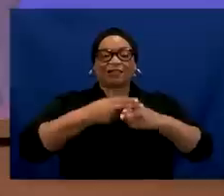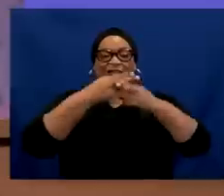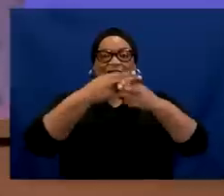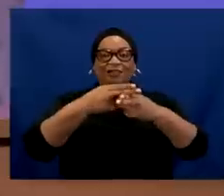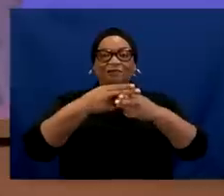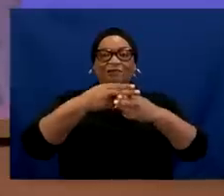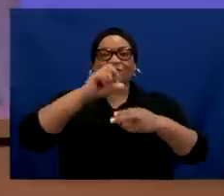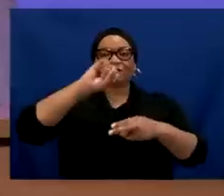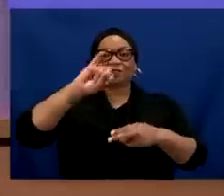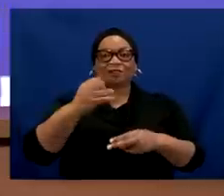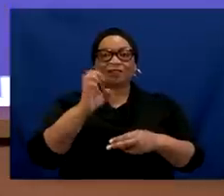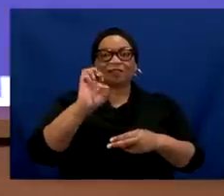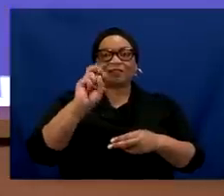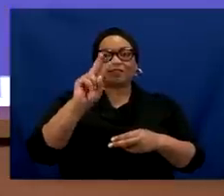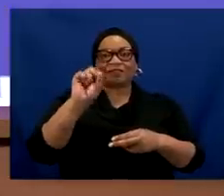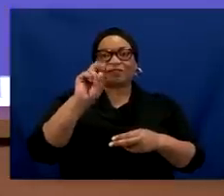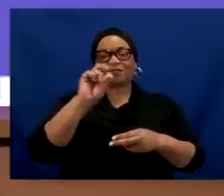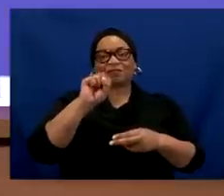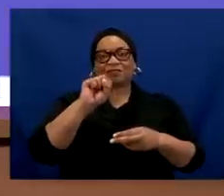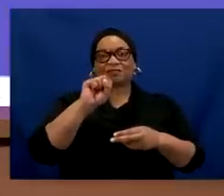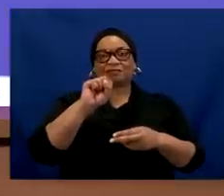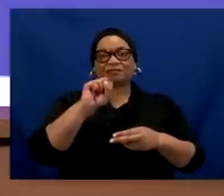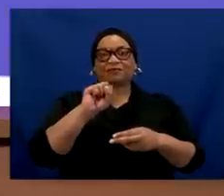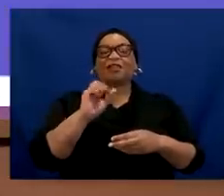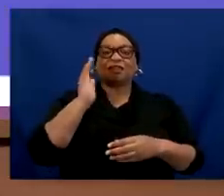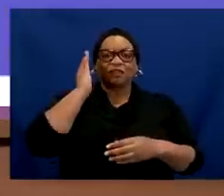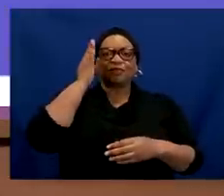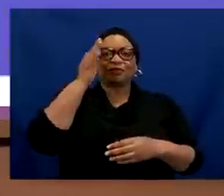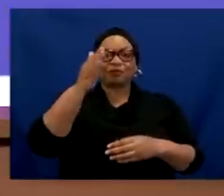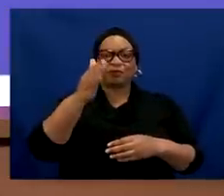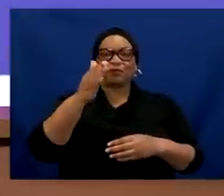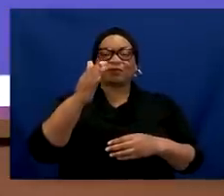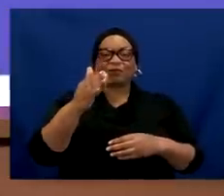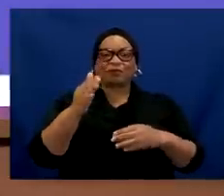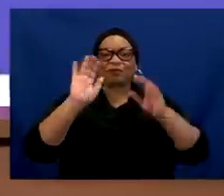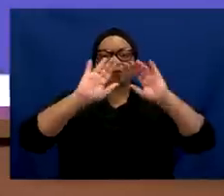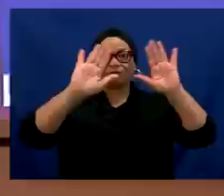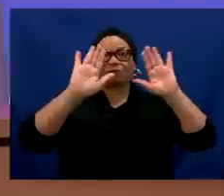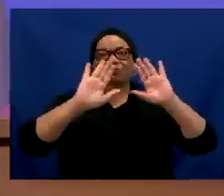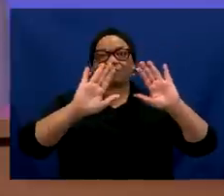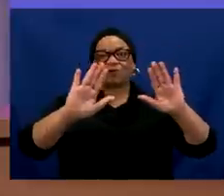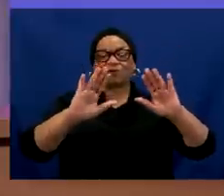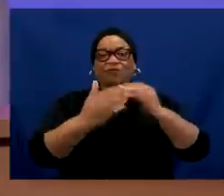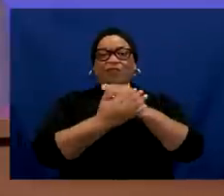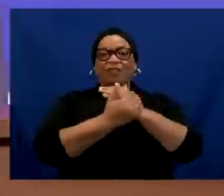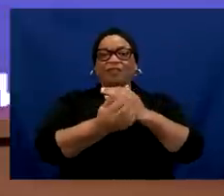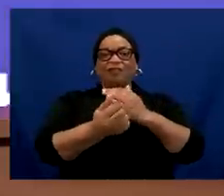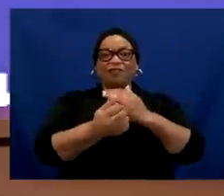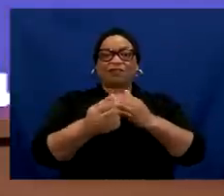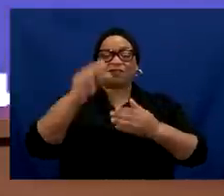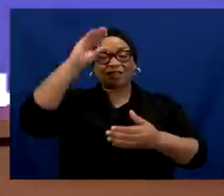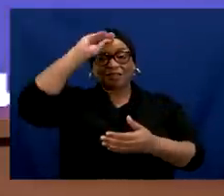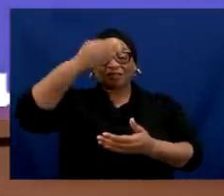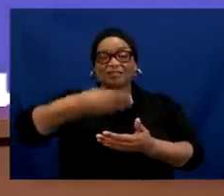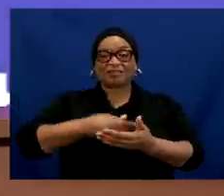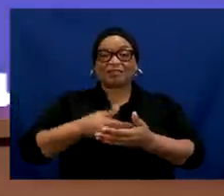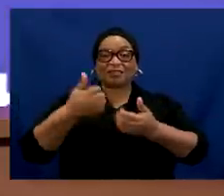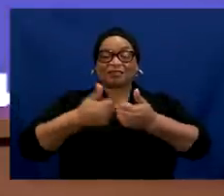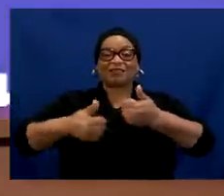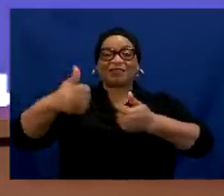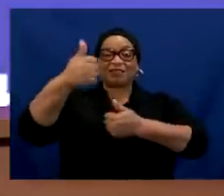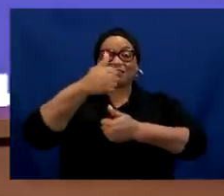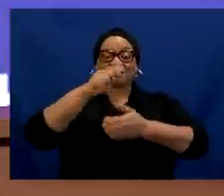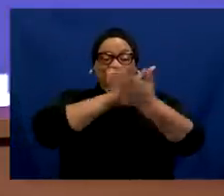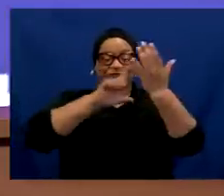name Jesus. He shall be great, and shall be called the Son of the Highest. And the Lord God